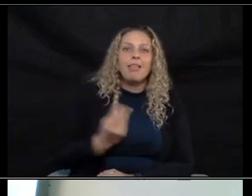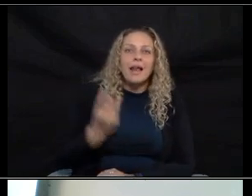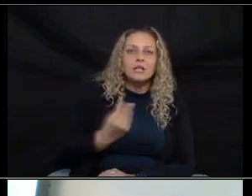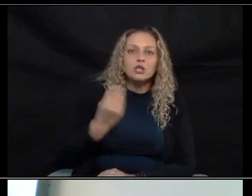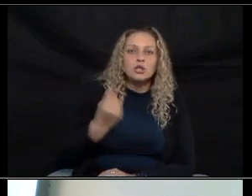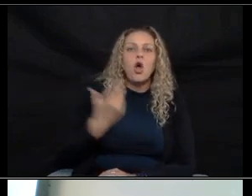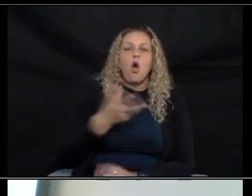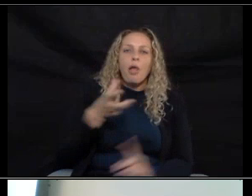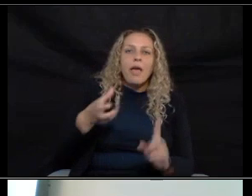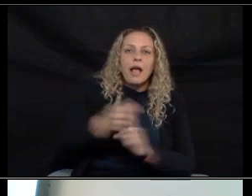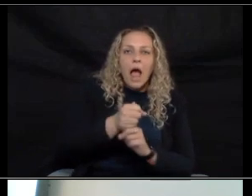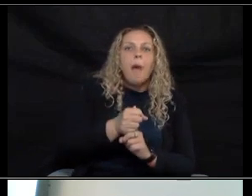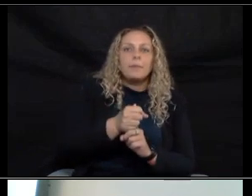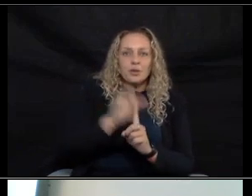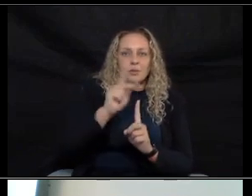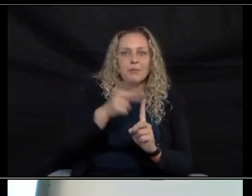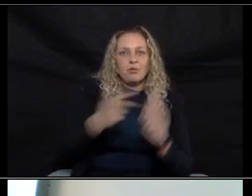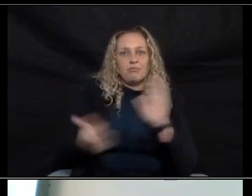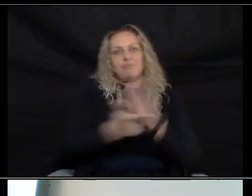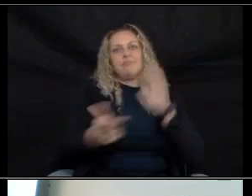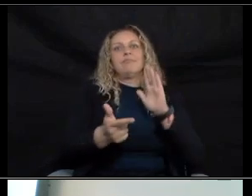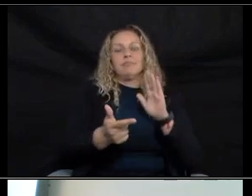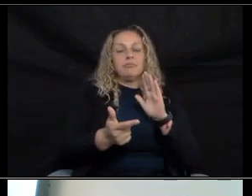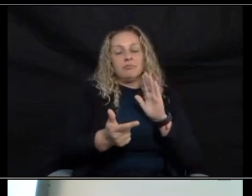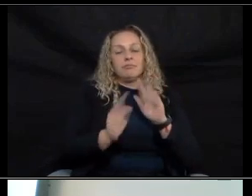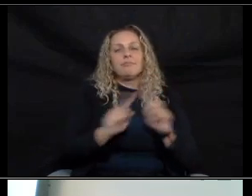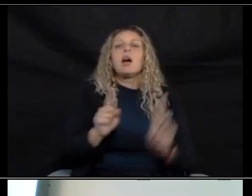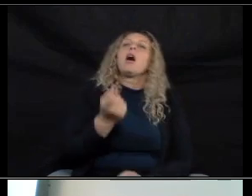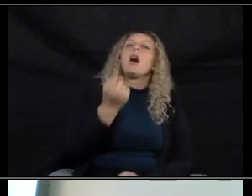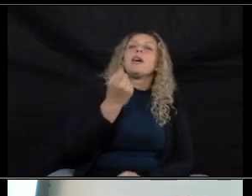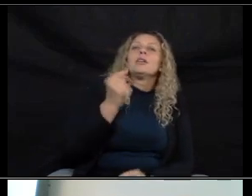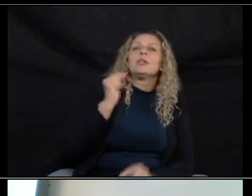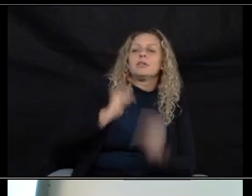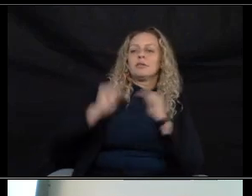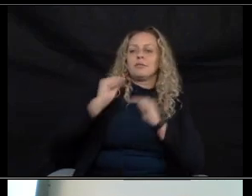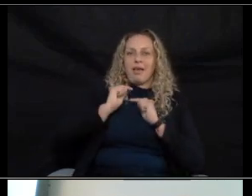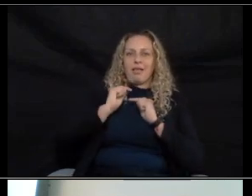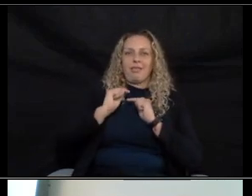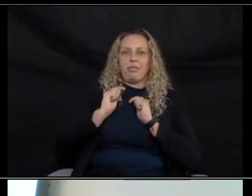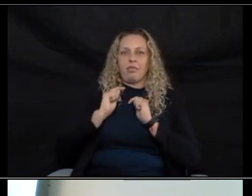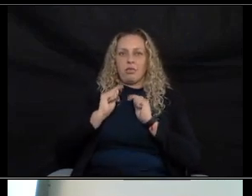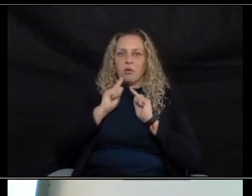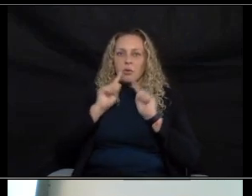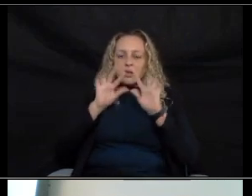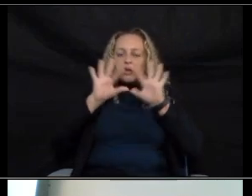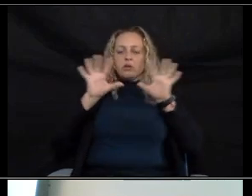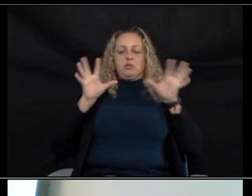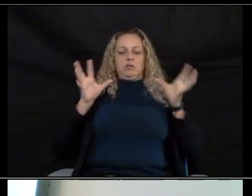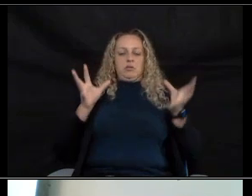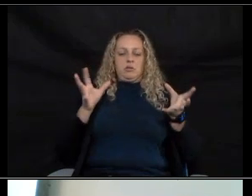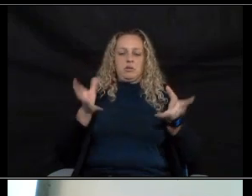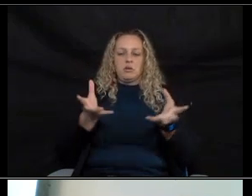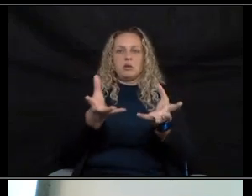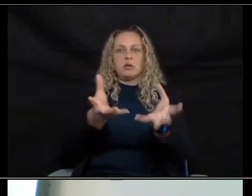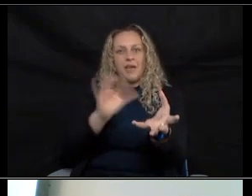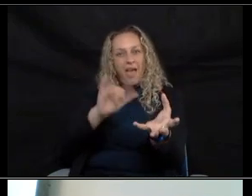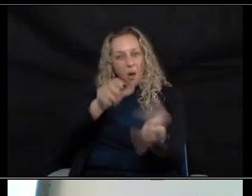them catching the criminals off the street. But this goes back to the bigger conversation, how we should really affect the